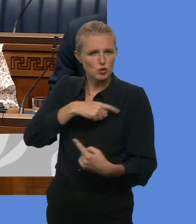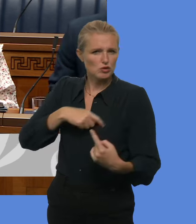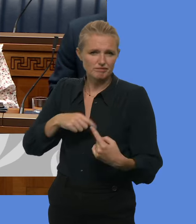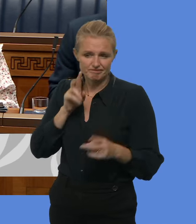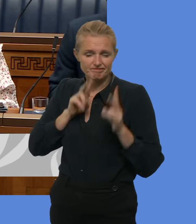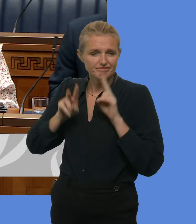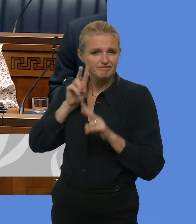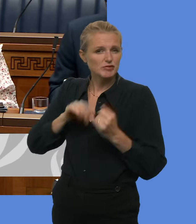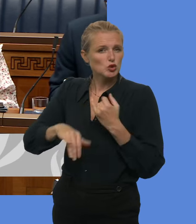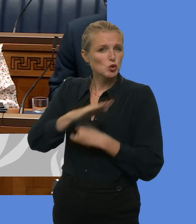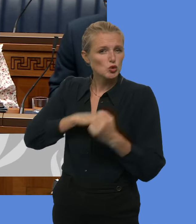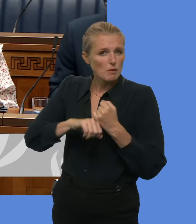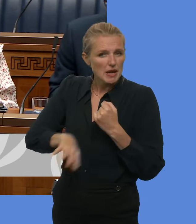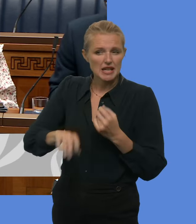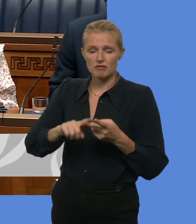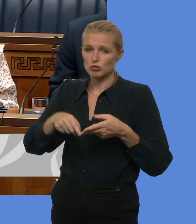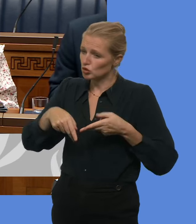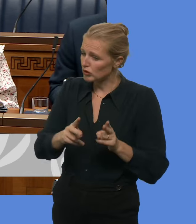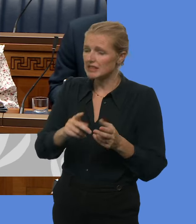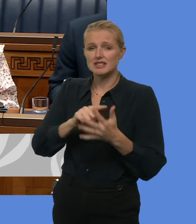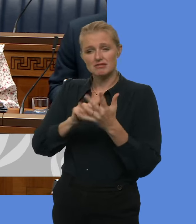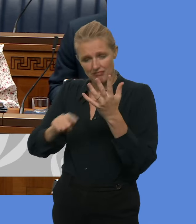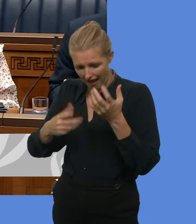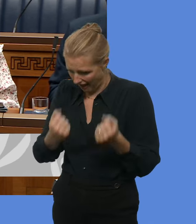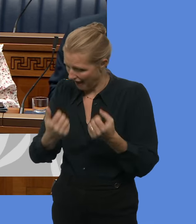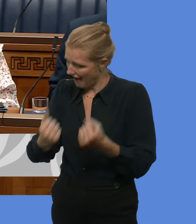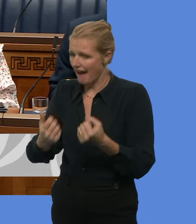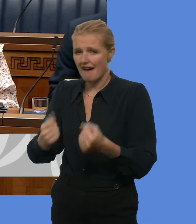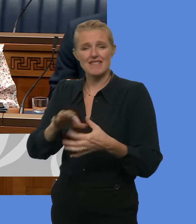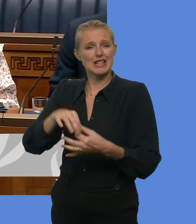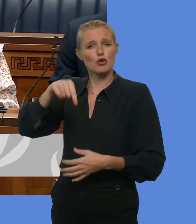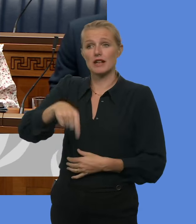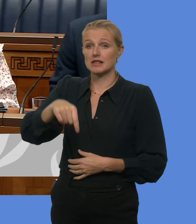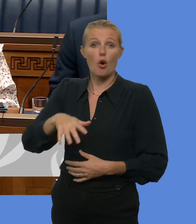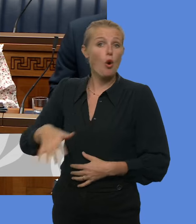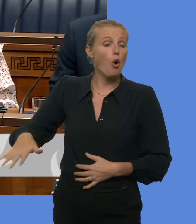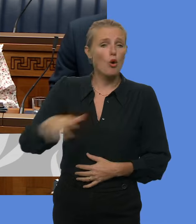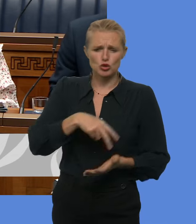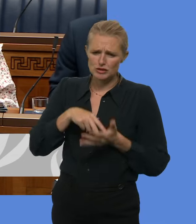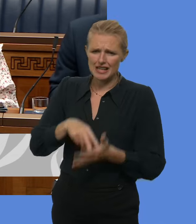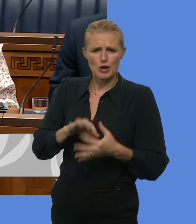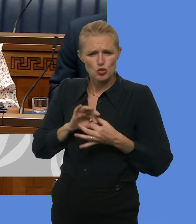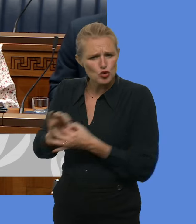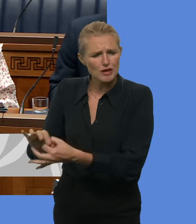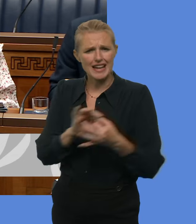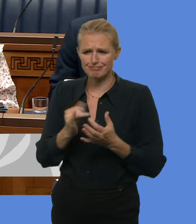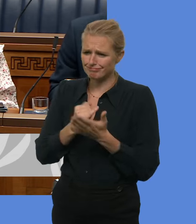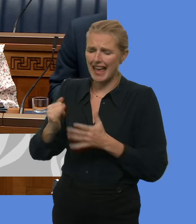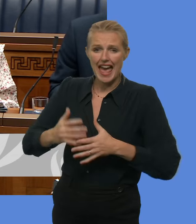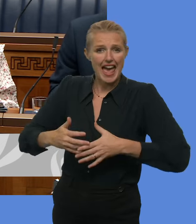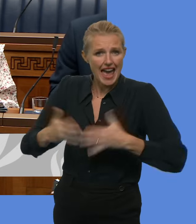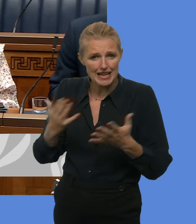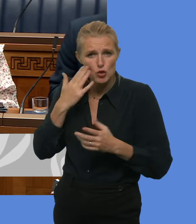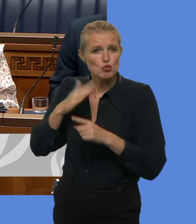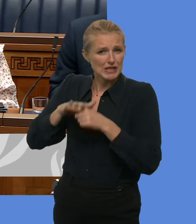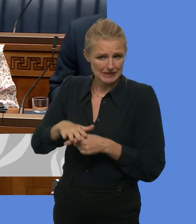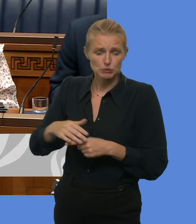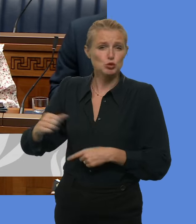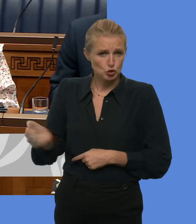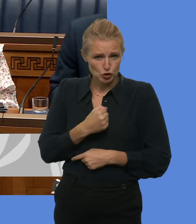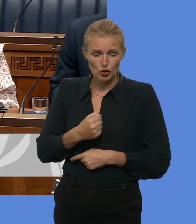social media and on the streets and another forum in relation to this issue. We should all stand united against all forms of racism